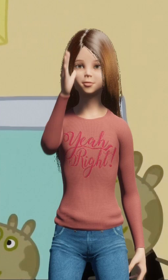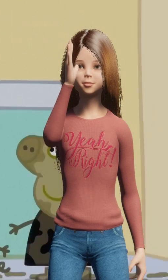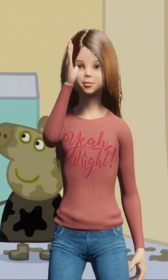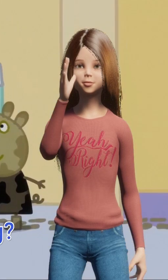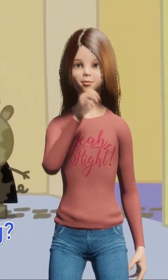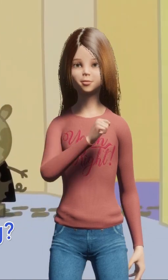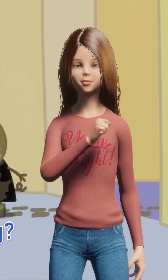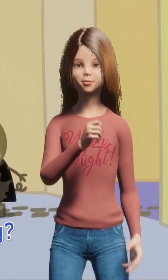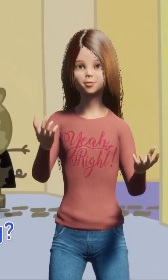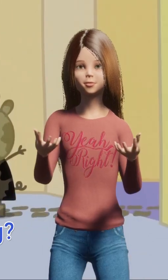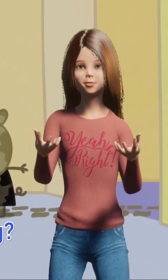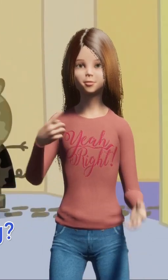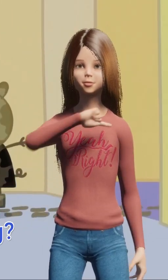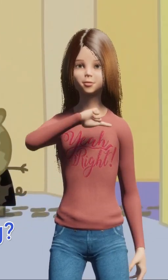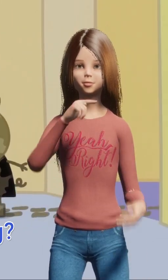Daddy,